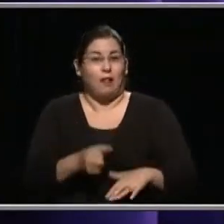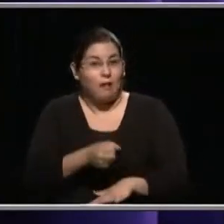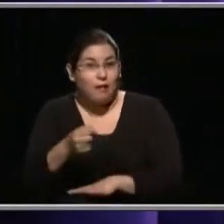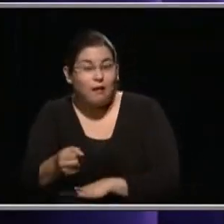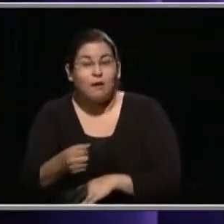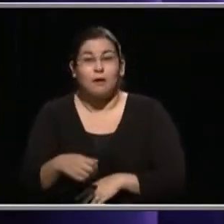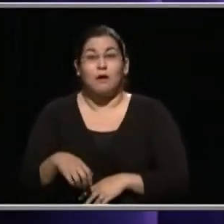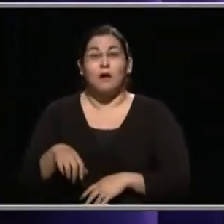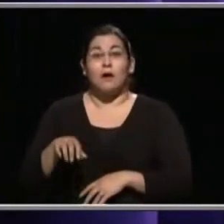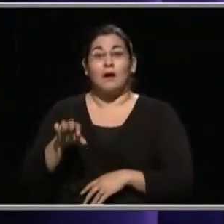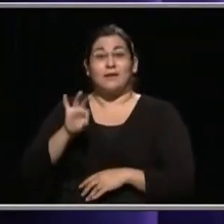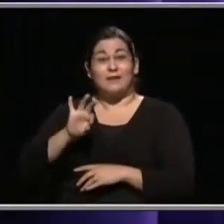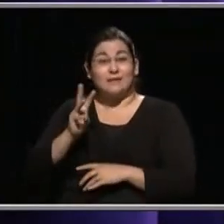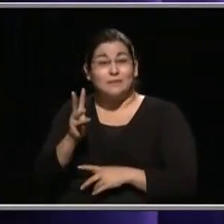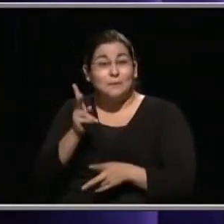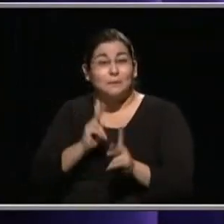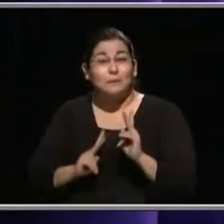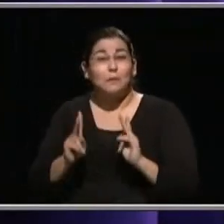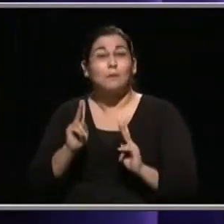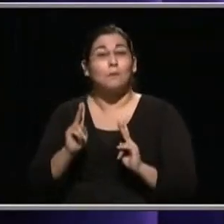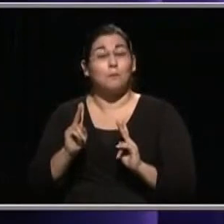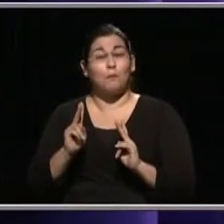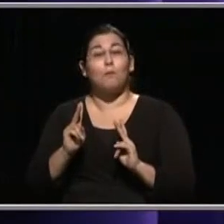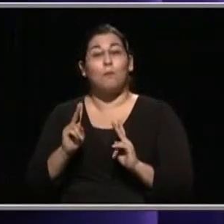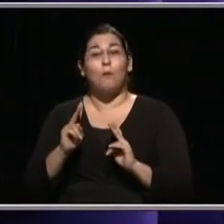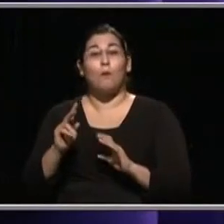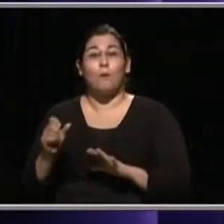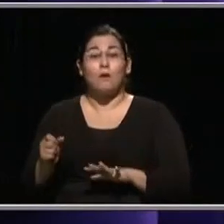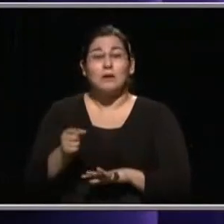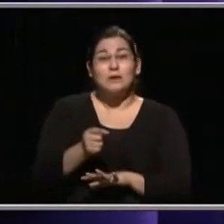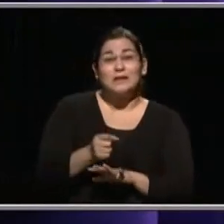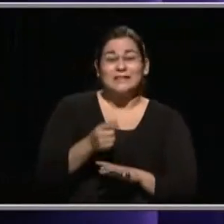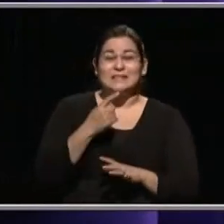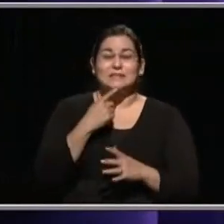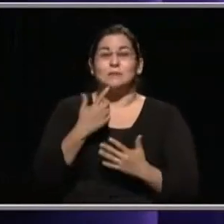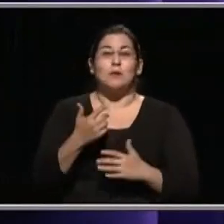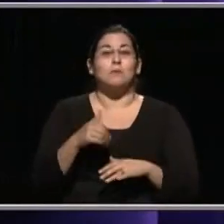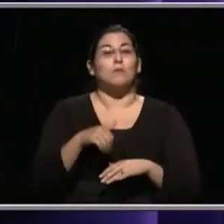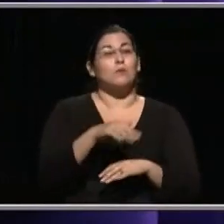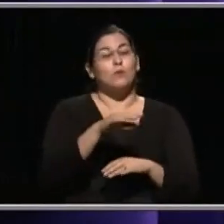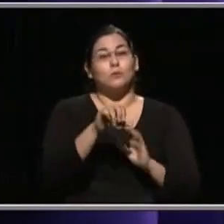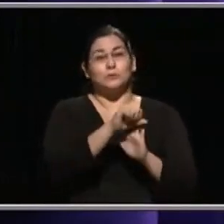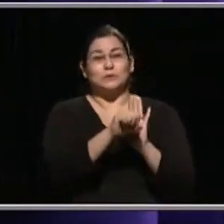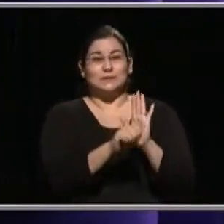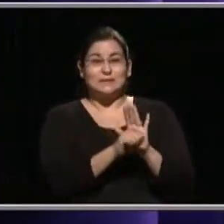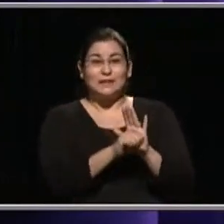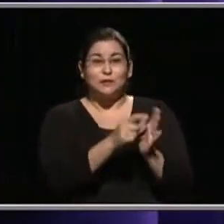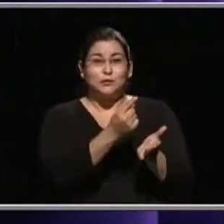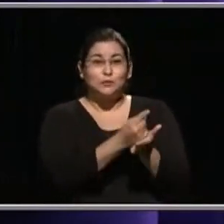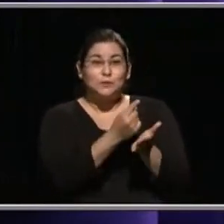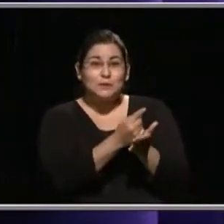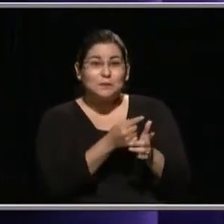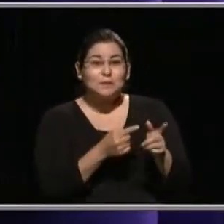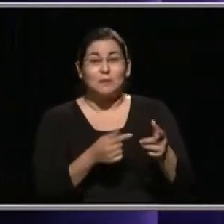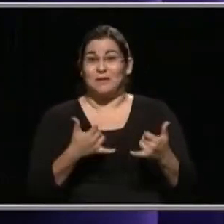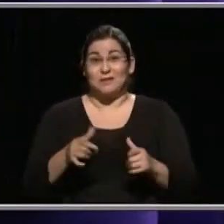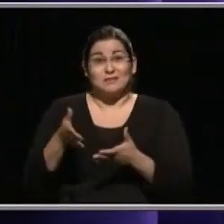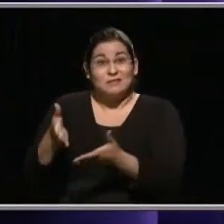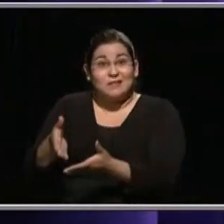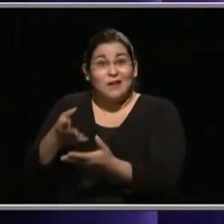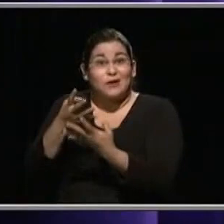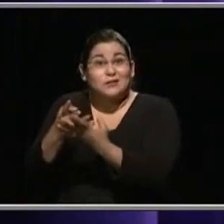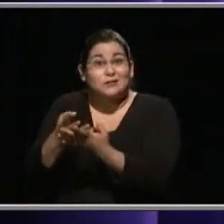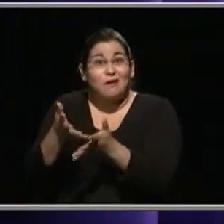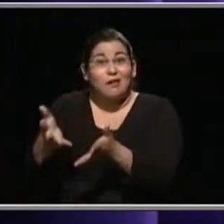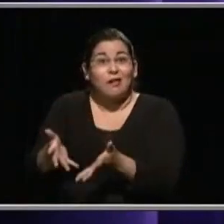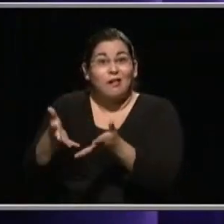96 people that have been adjudicated and said they should go to state treatment beds. They're still sitting in the jail because